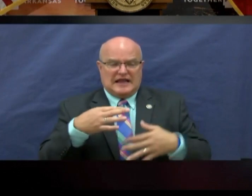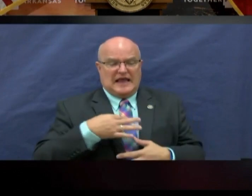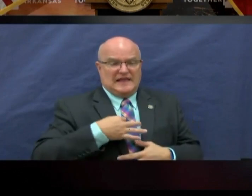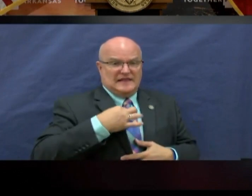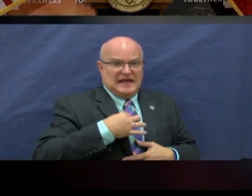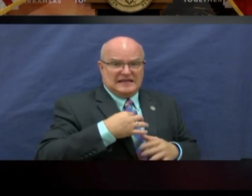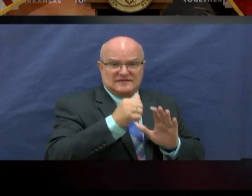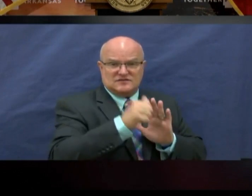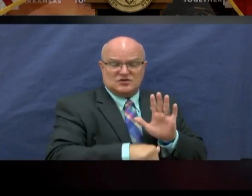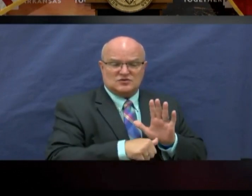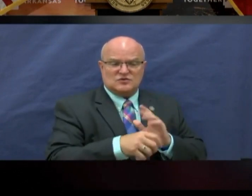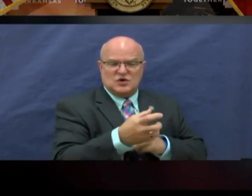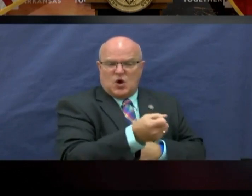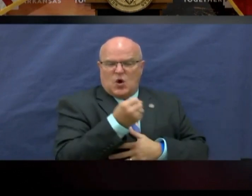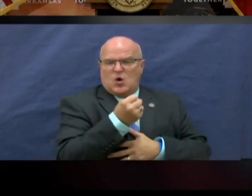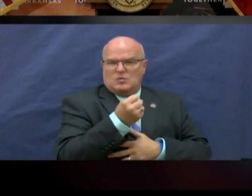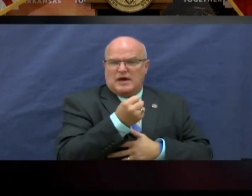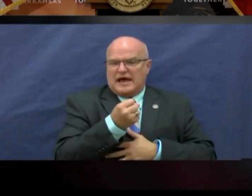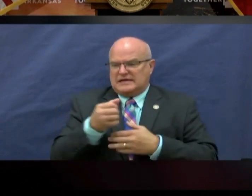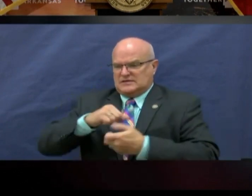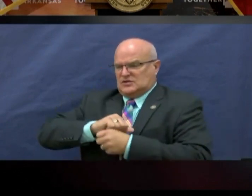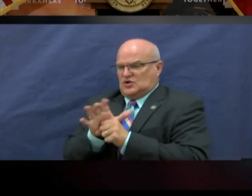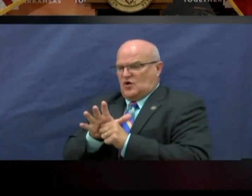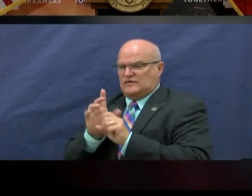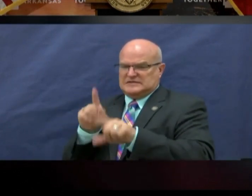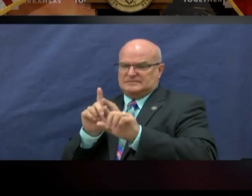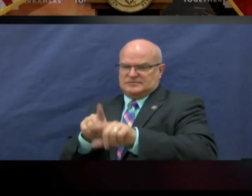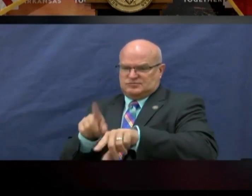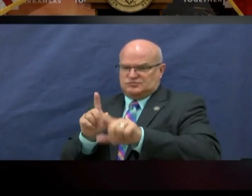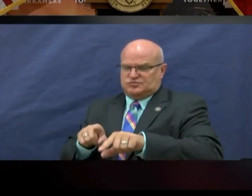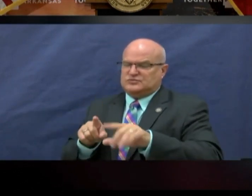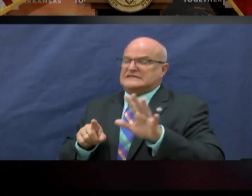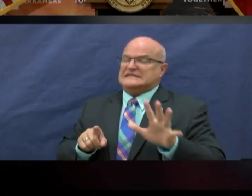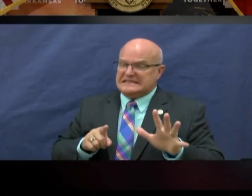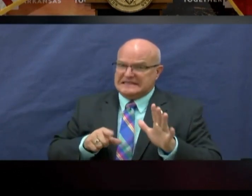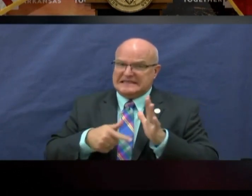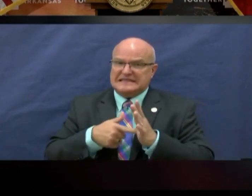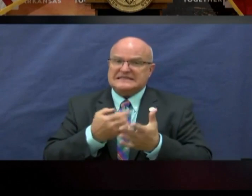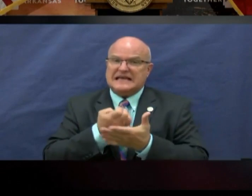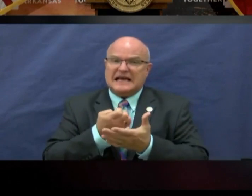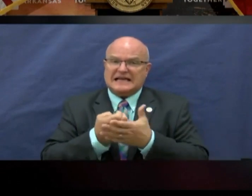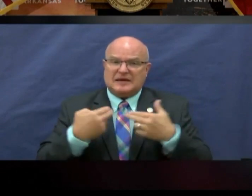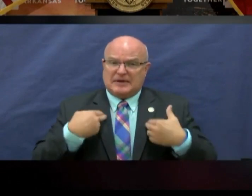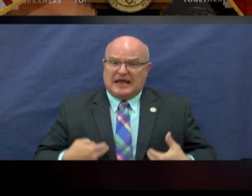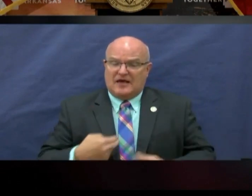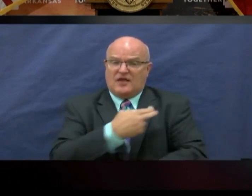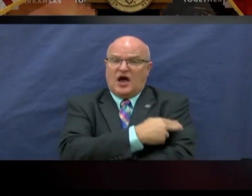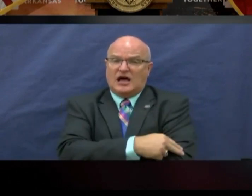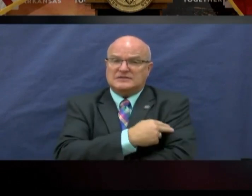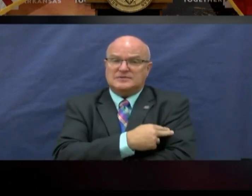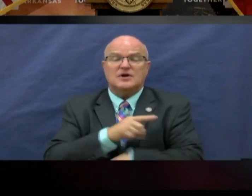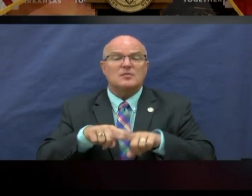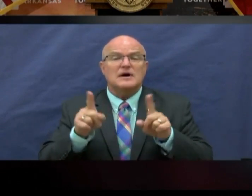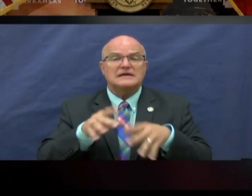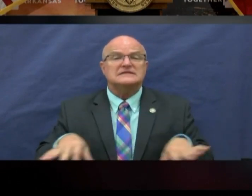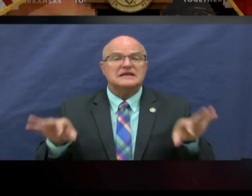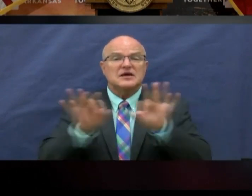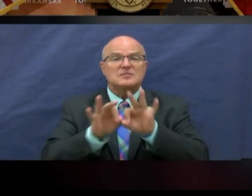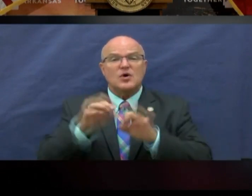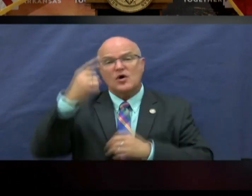elective procedures. These are very important to the economic health of the hospitals, but it's just as important to